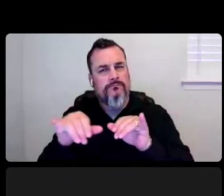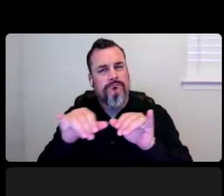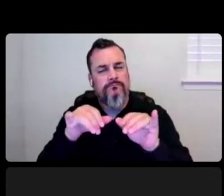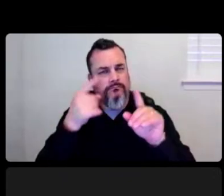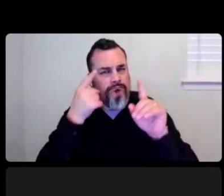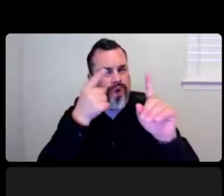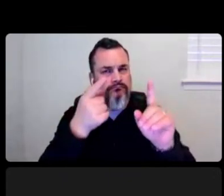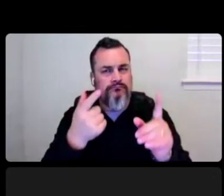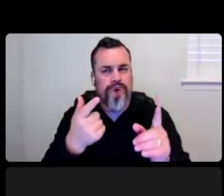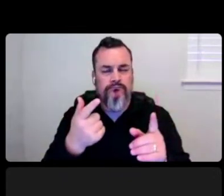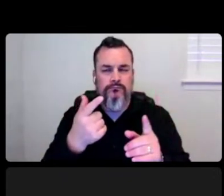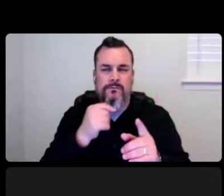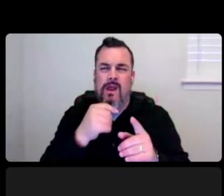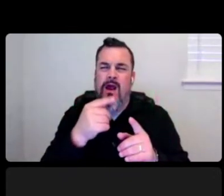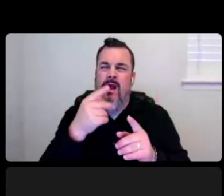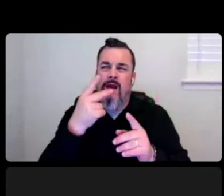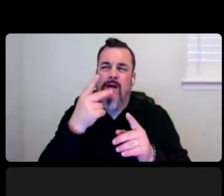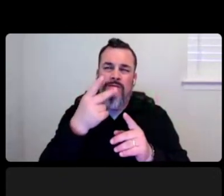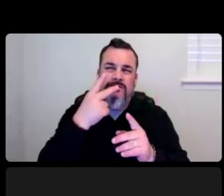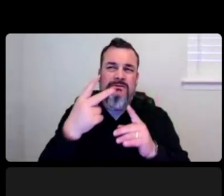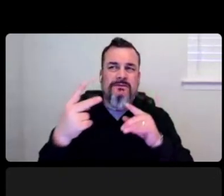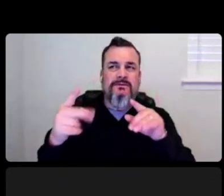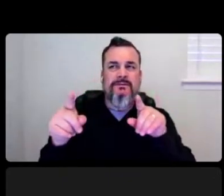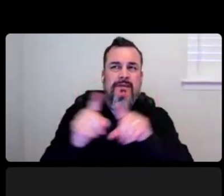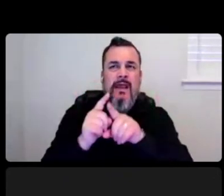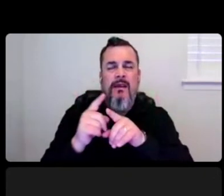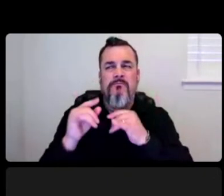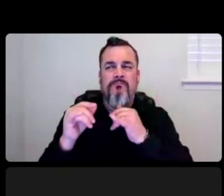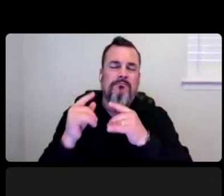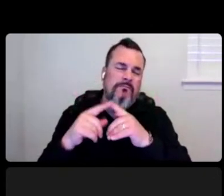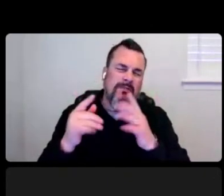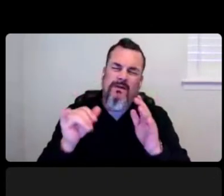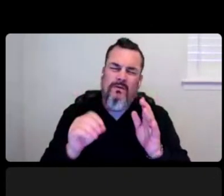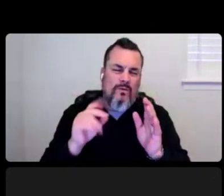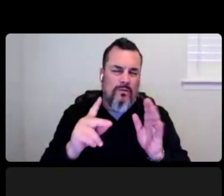imperative. That doesn't mean you'll see everything the same way, and it's okay not to be uniform.